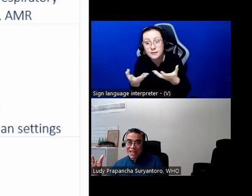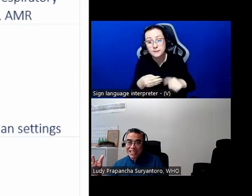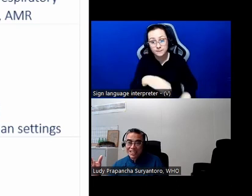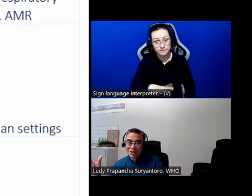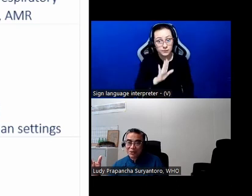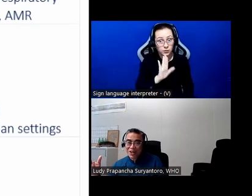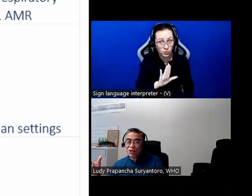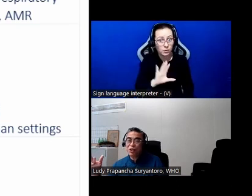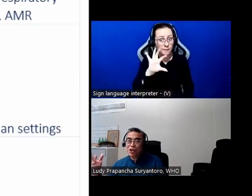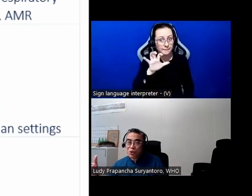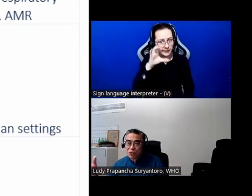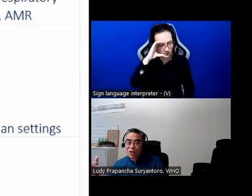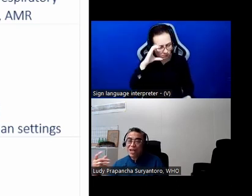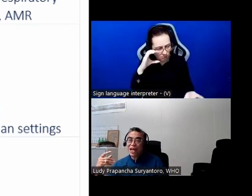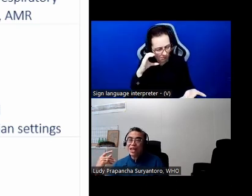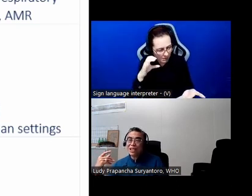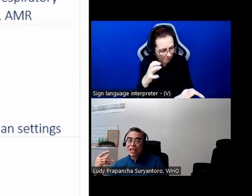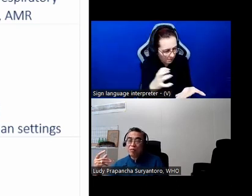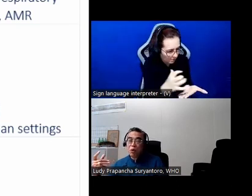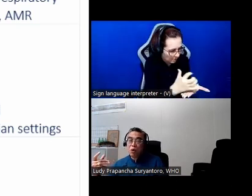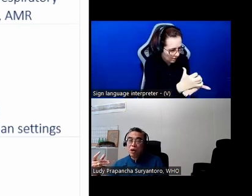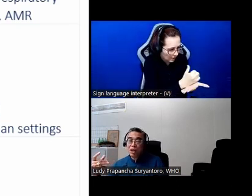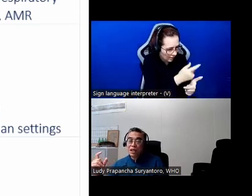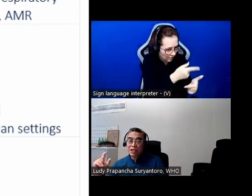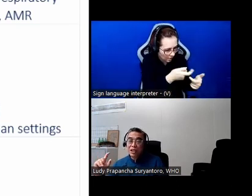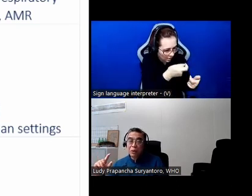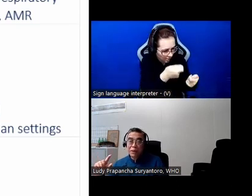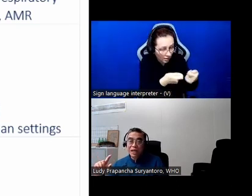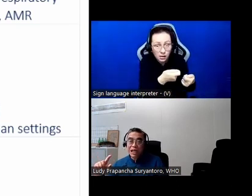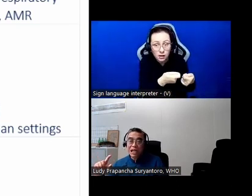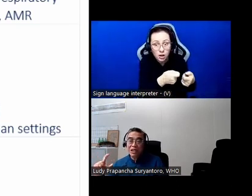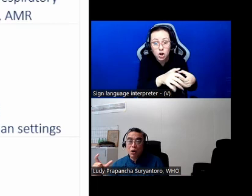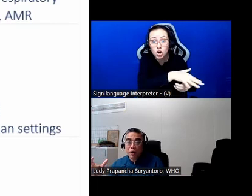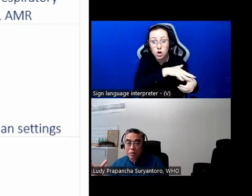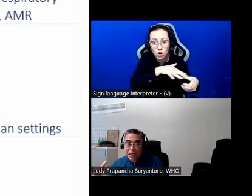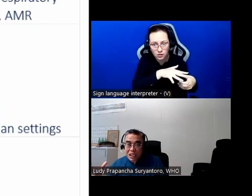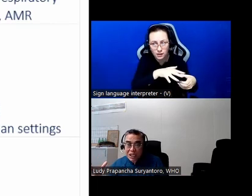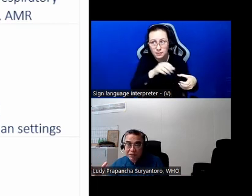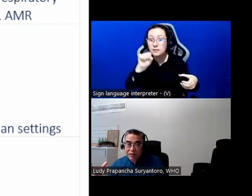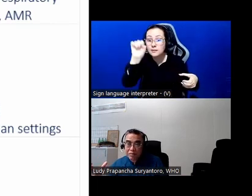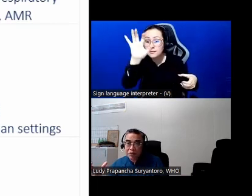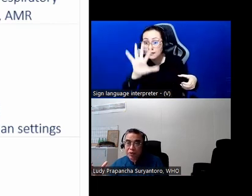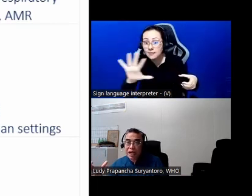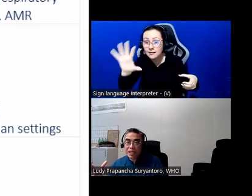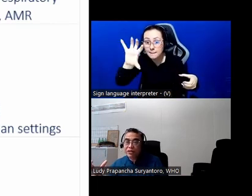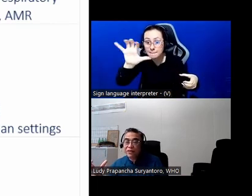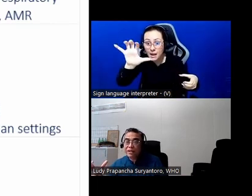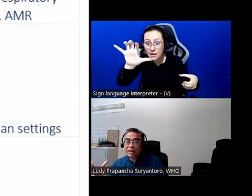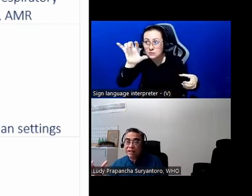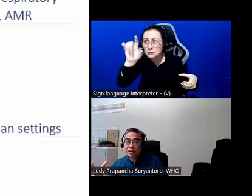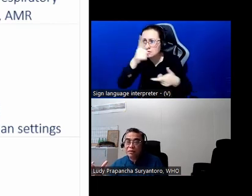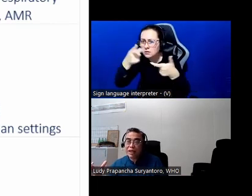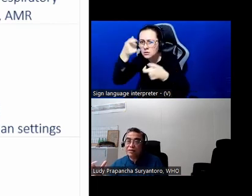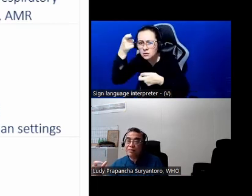sure that the data surveillance will use the same, or there will be an interoperability of system between data and